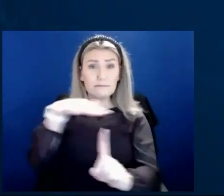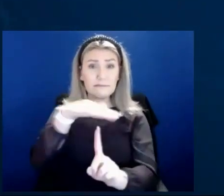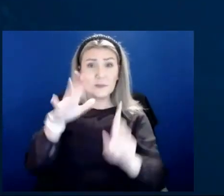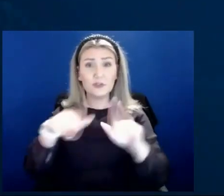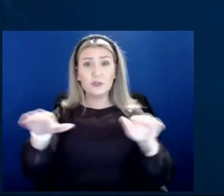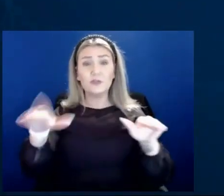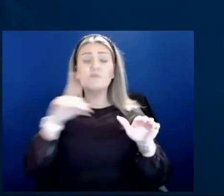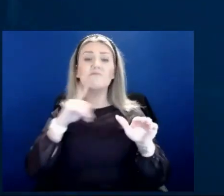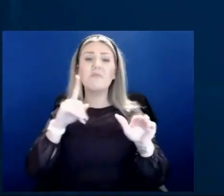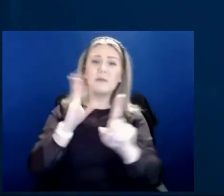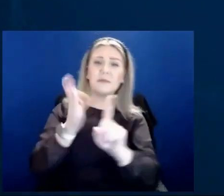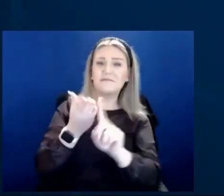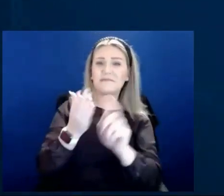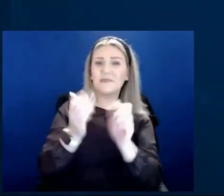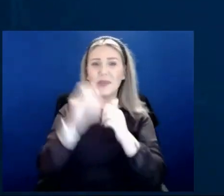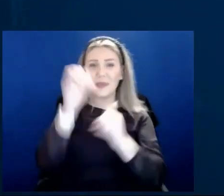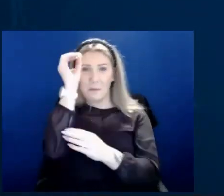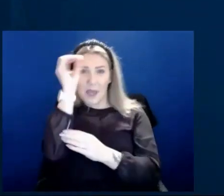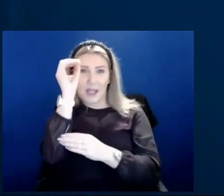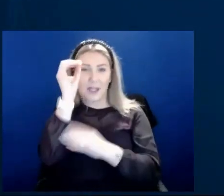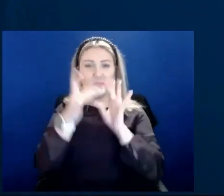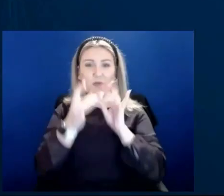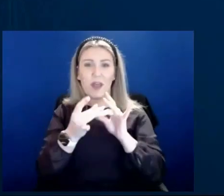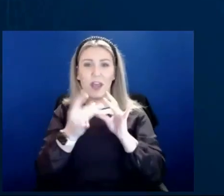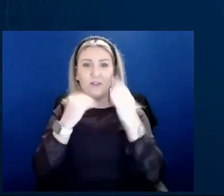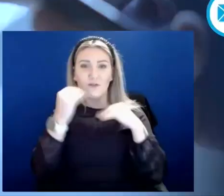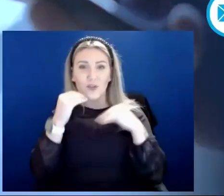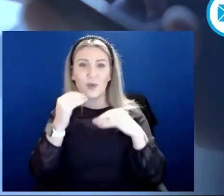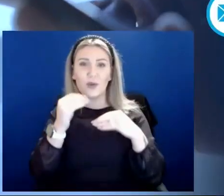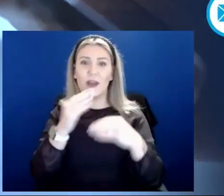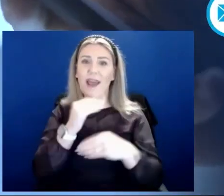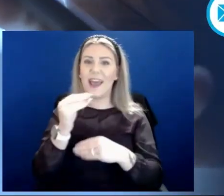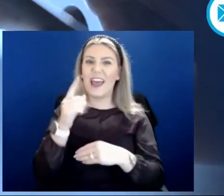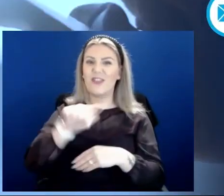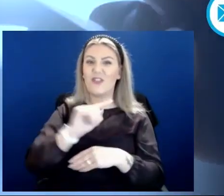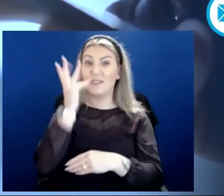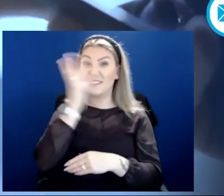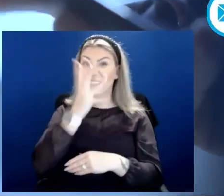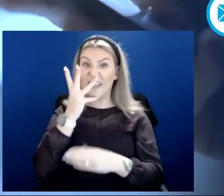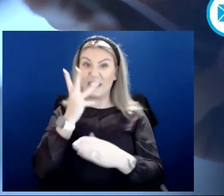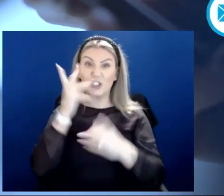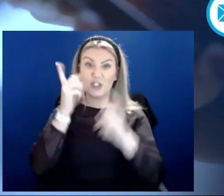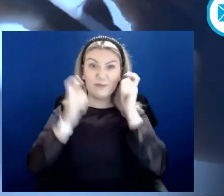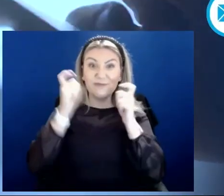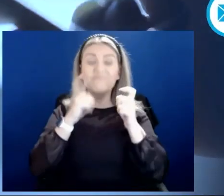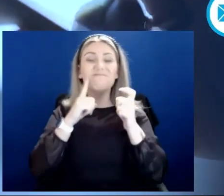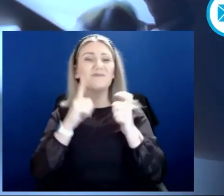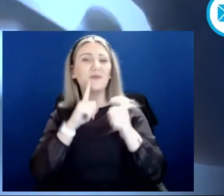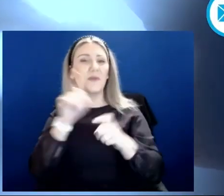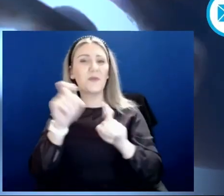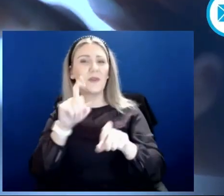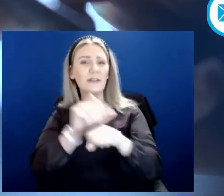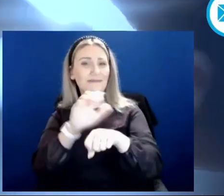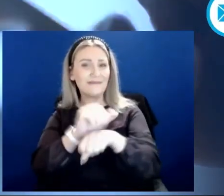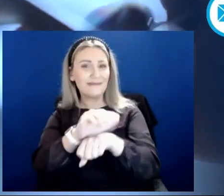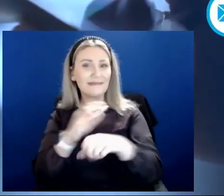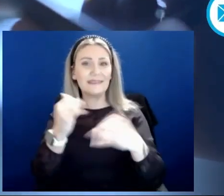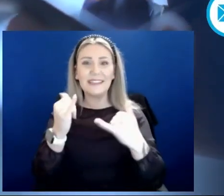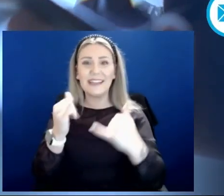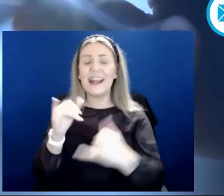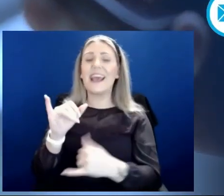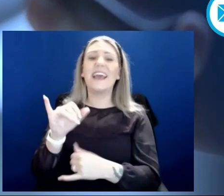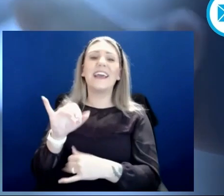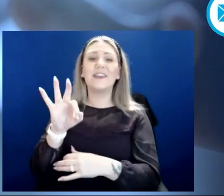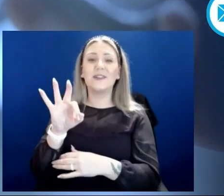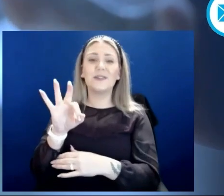with opinions about food and those facial expressions. So get your questions sent in to us today on YouTube, Facebook, Medical News